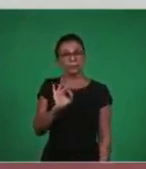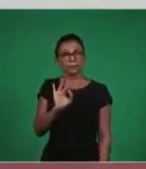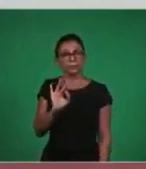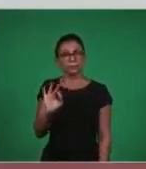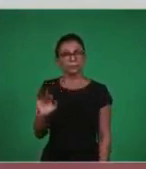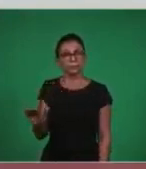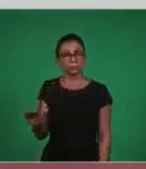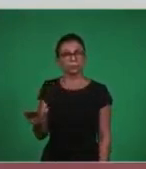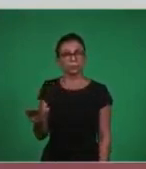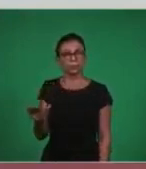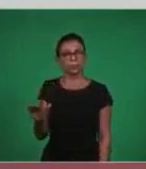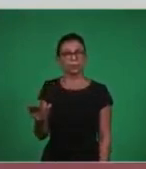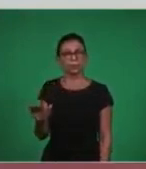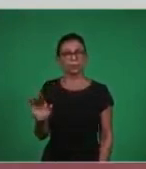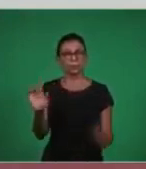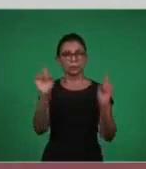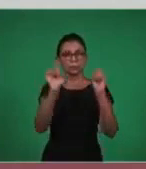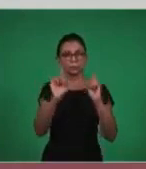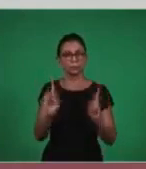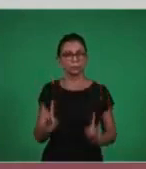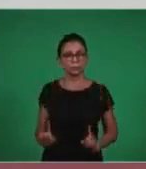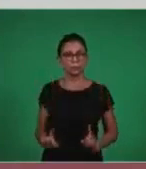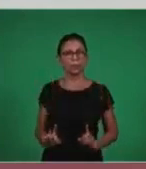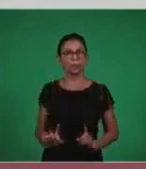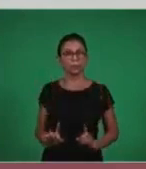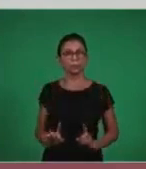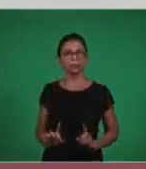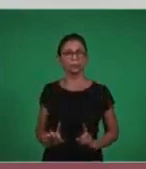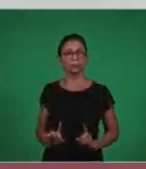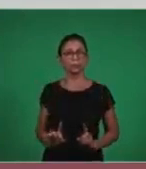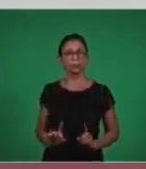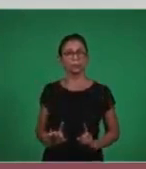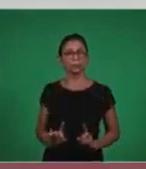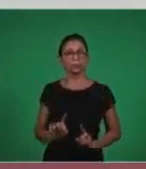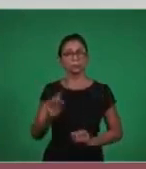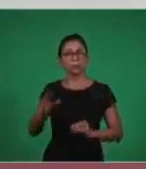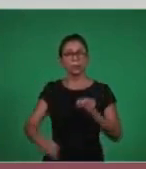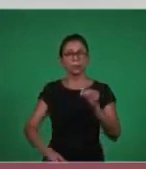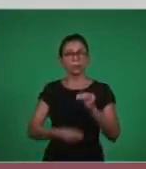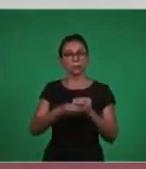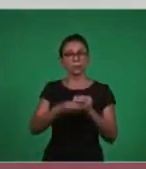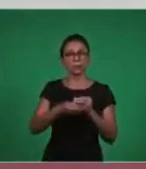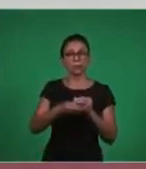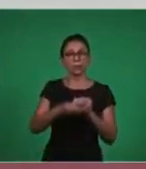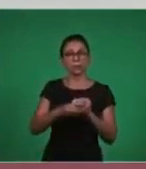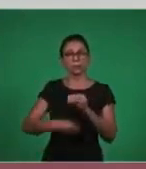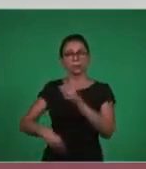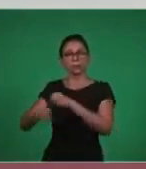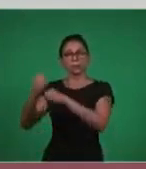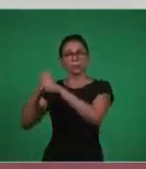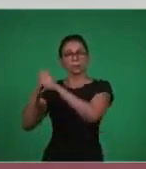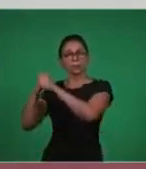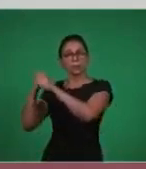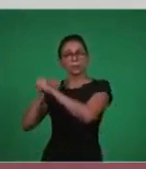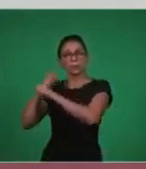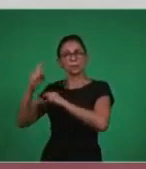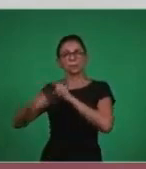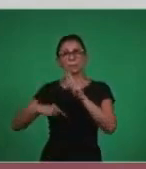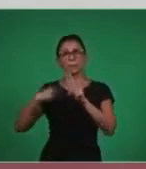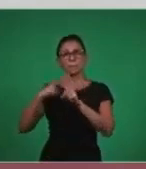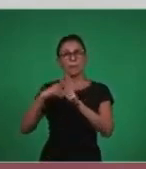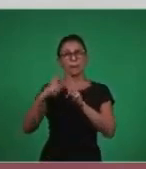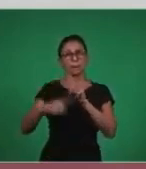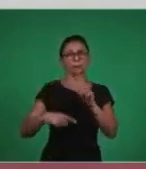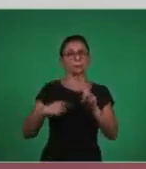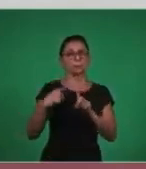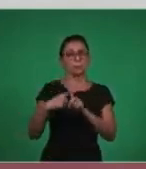of children with deficiency have been added last year, more.